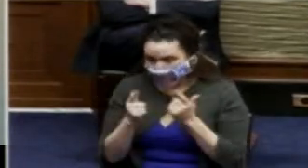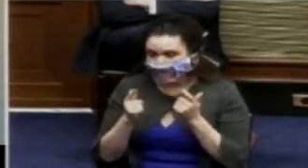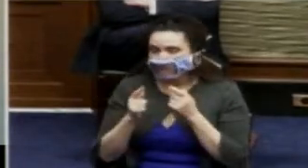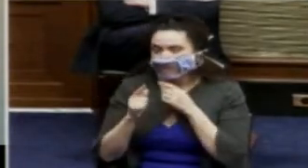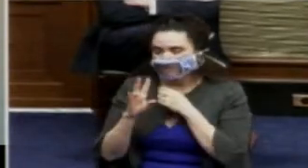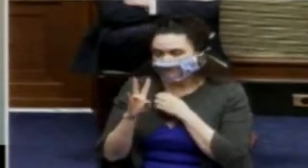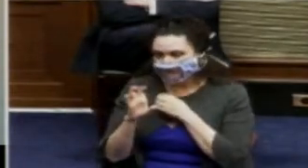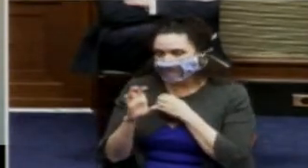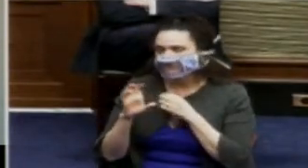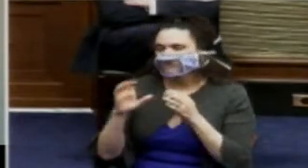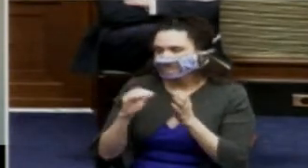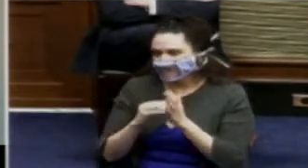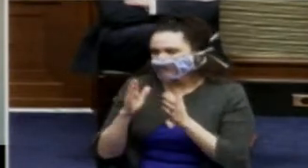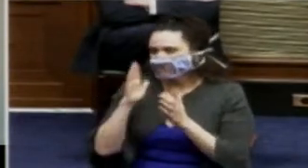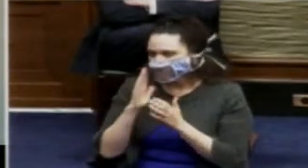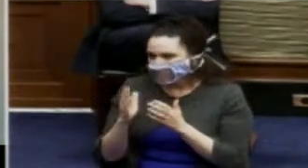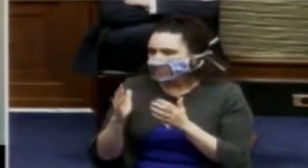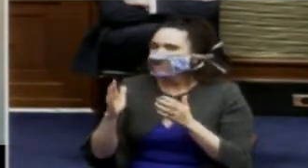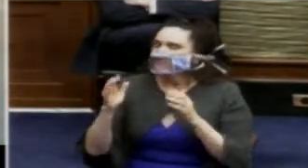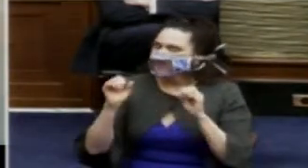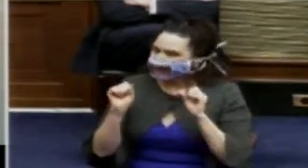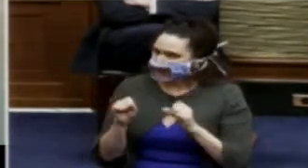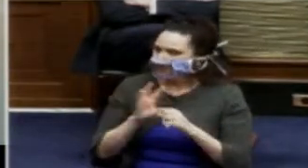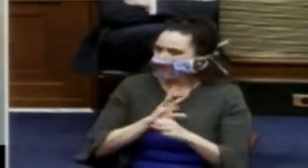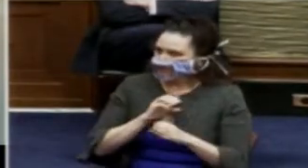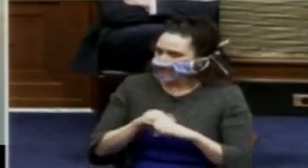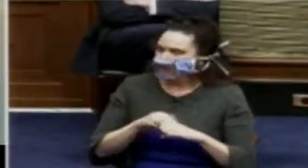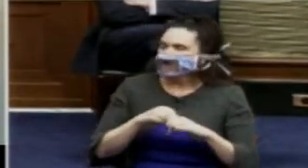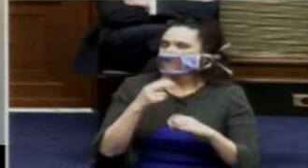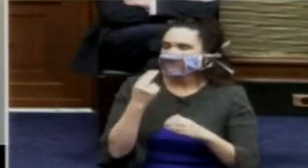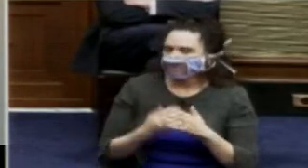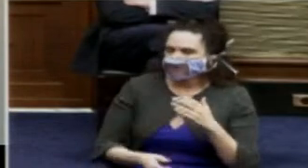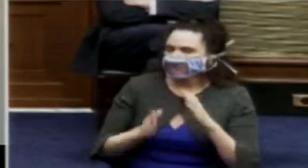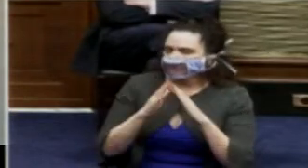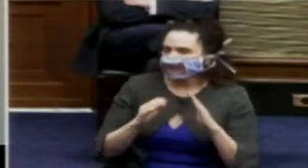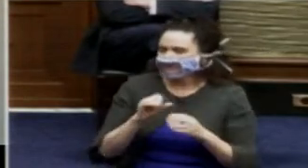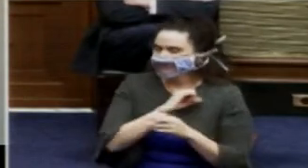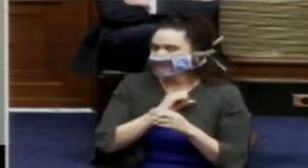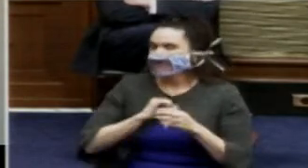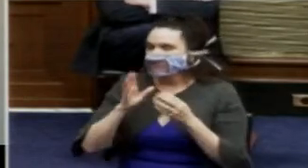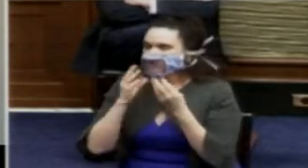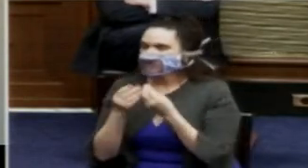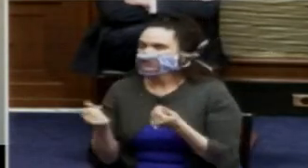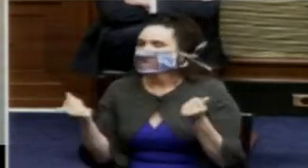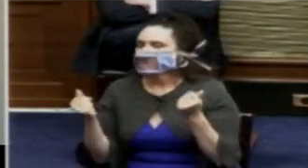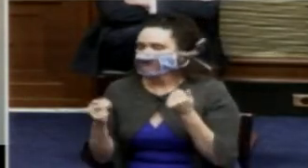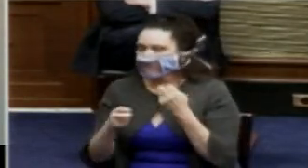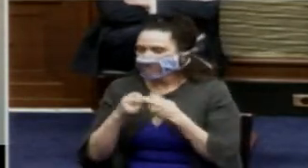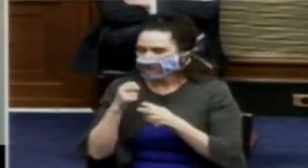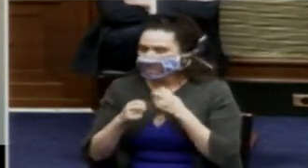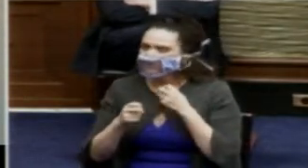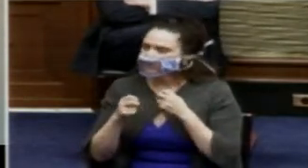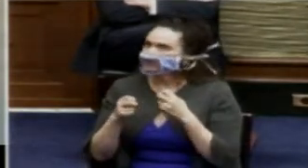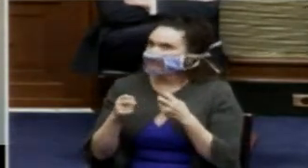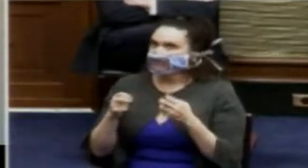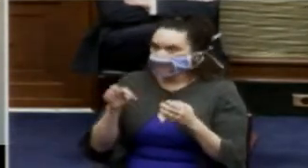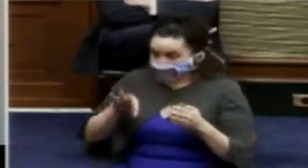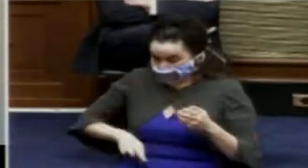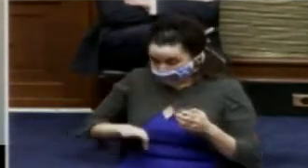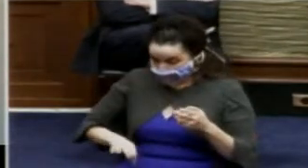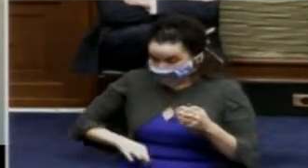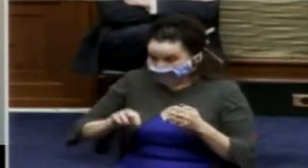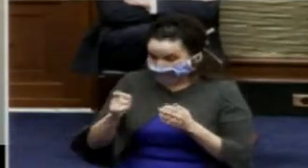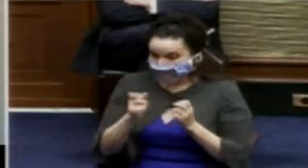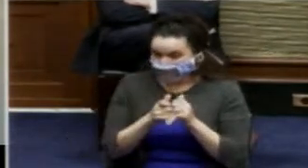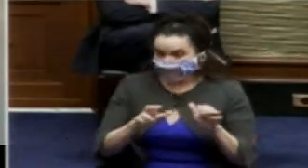House and the Senate. And that would solve the no taxation without representation issue. Madam Chair, thank you for the time, and I yield